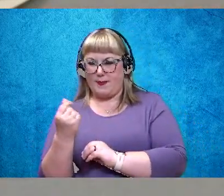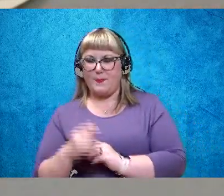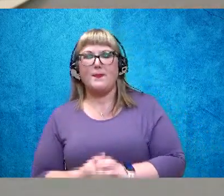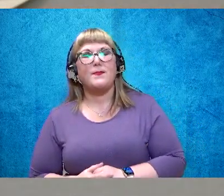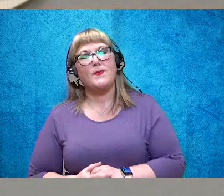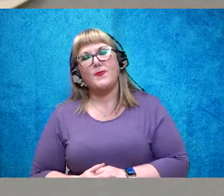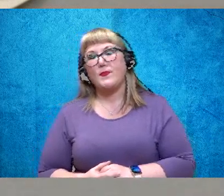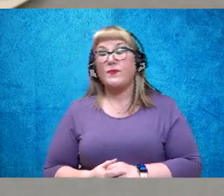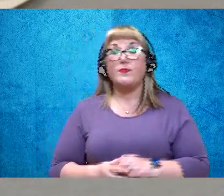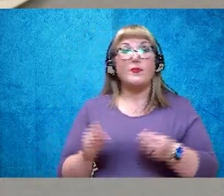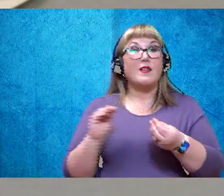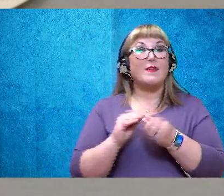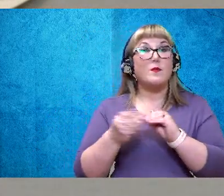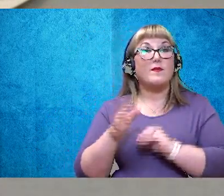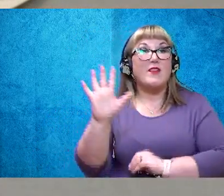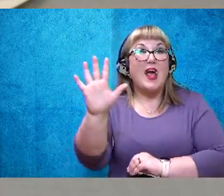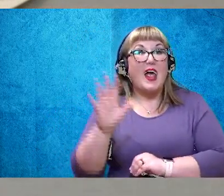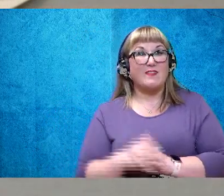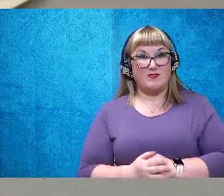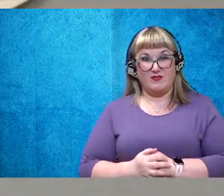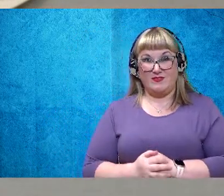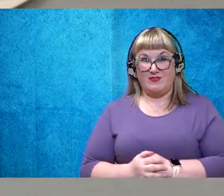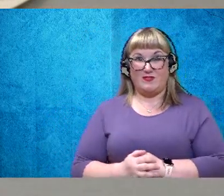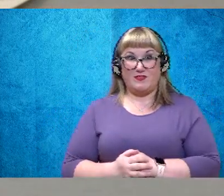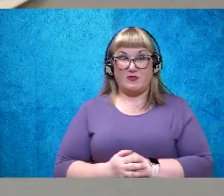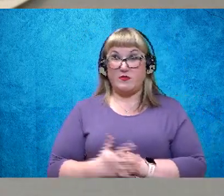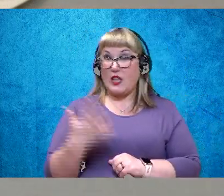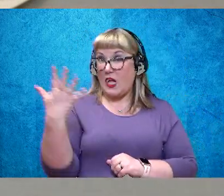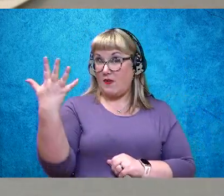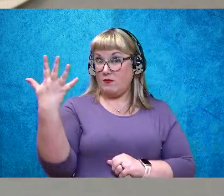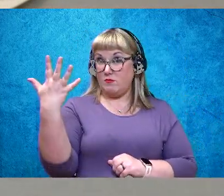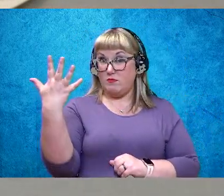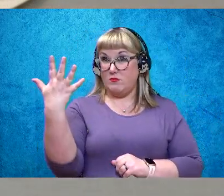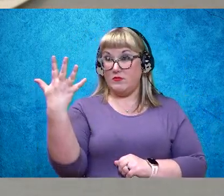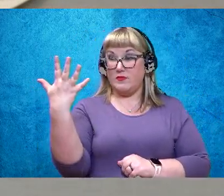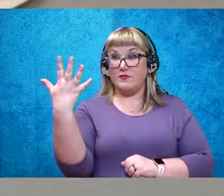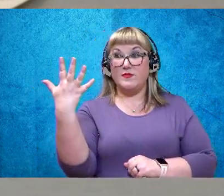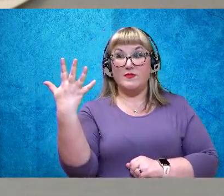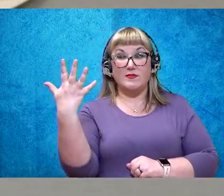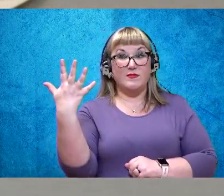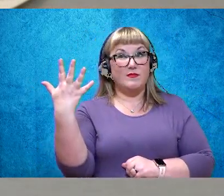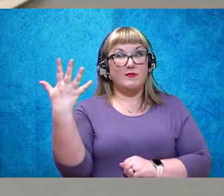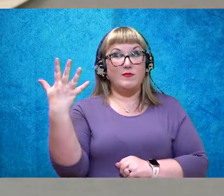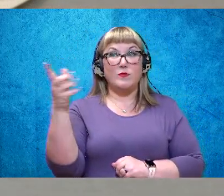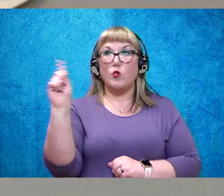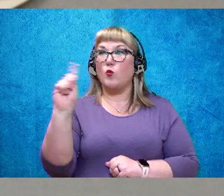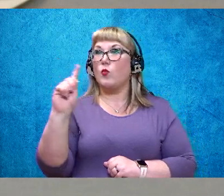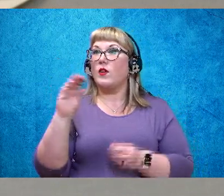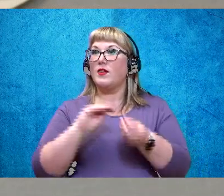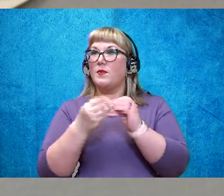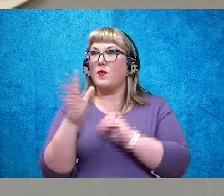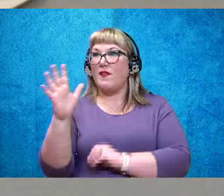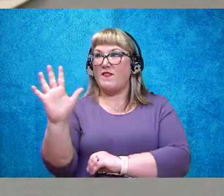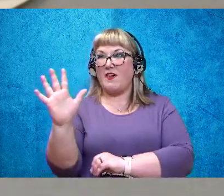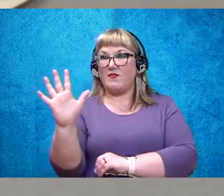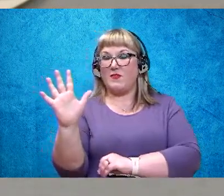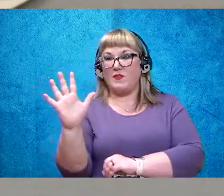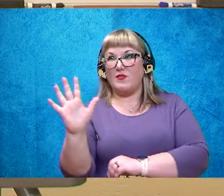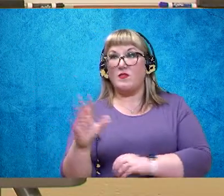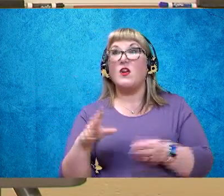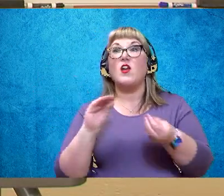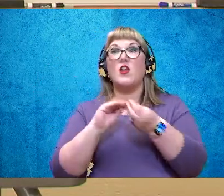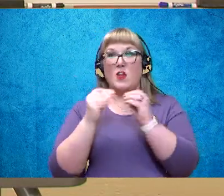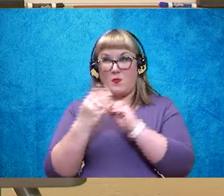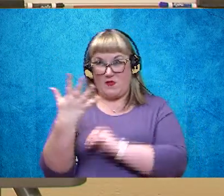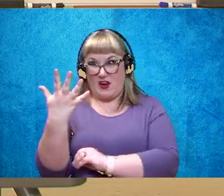Okay, what about number 5? Can you put your toy on number 5? Good job, number